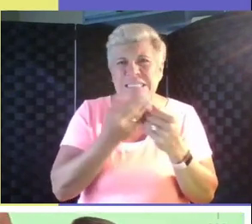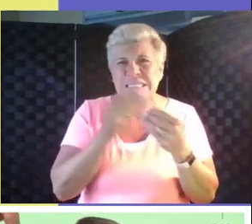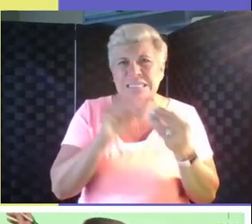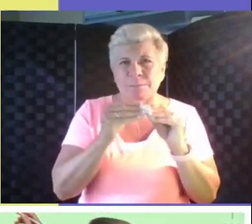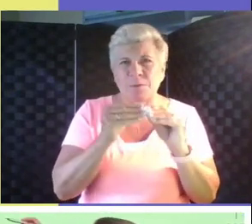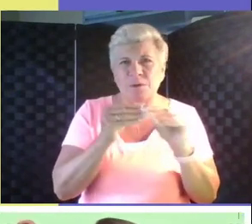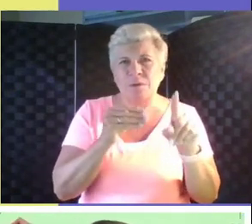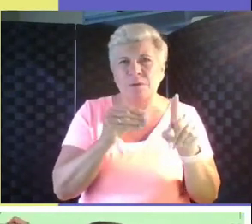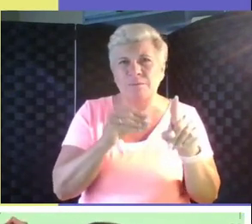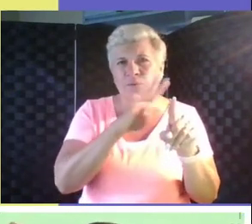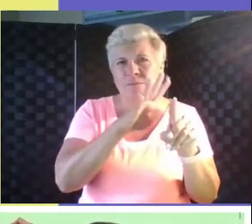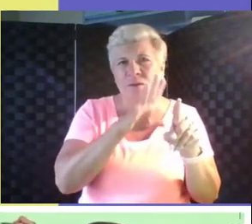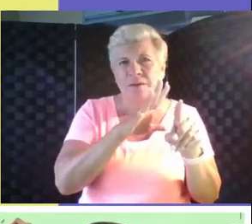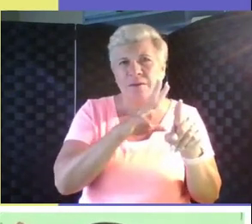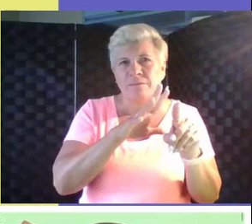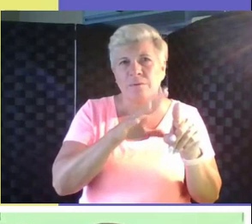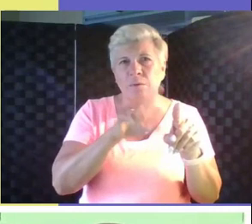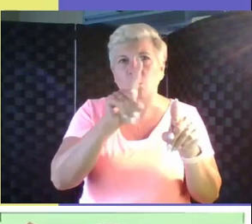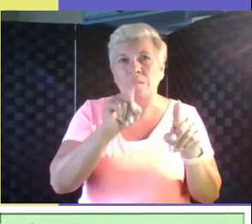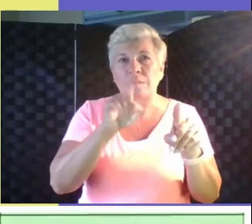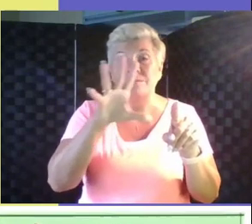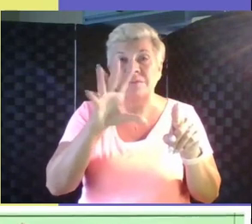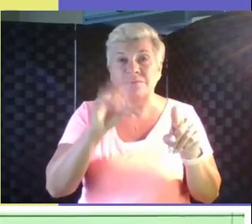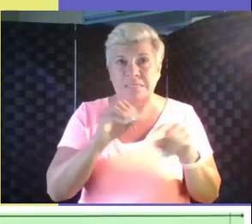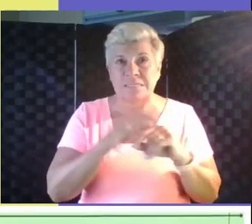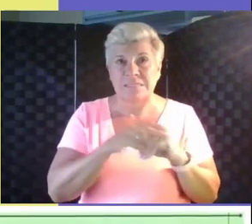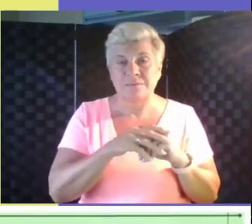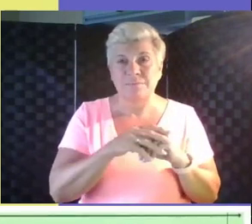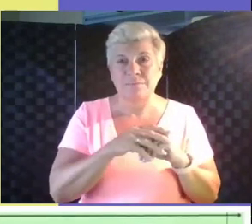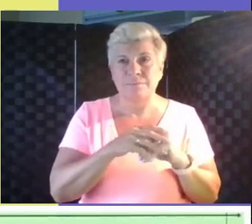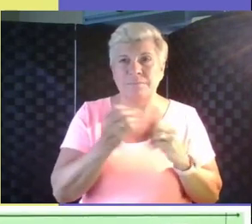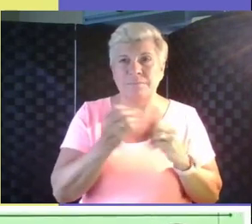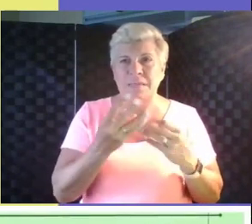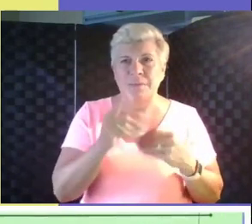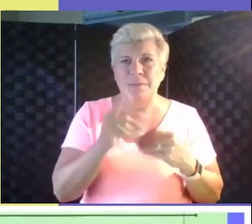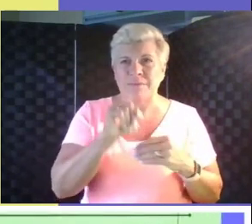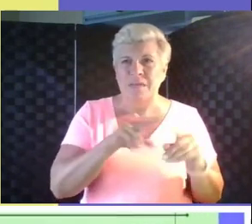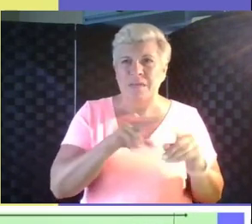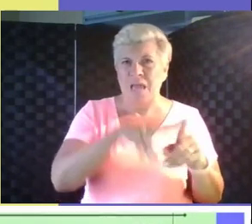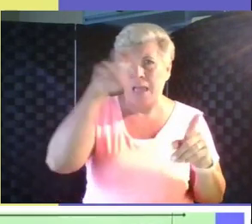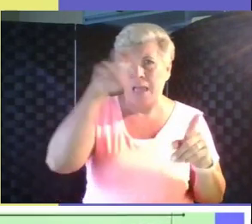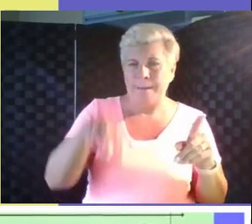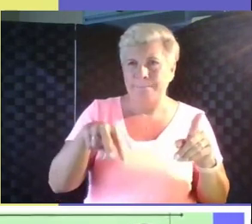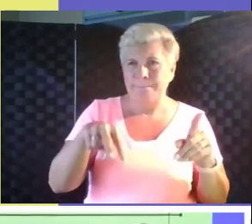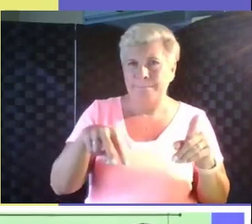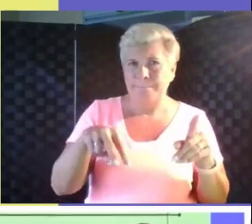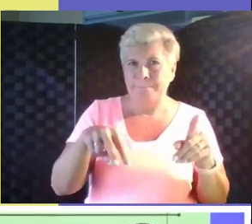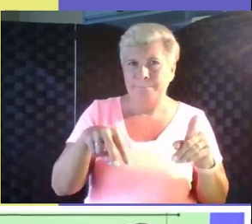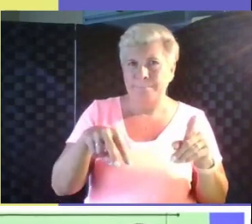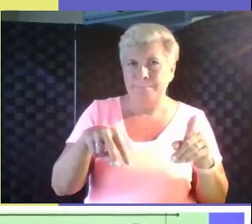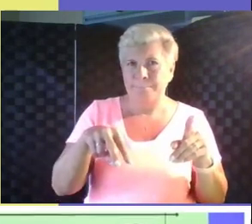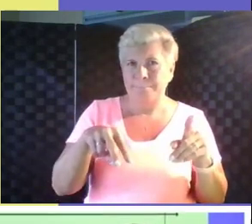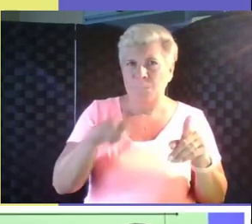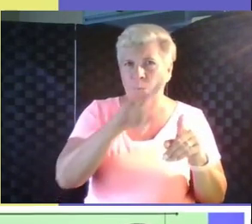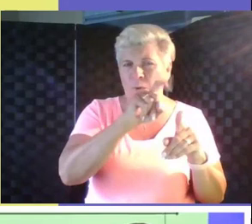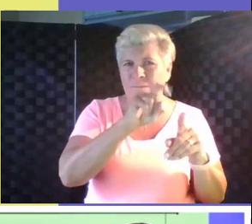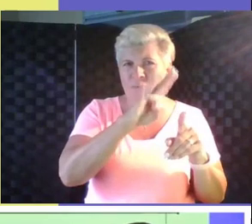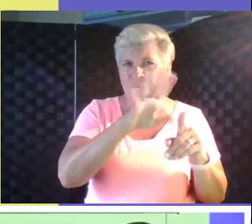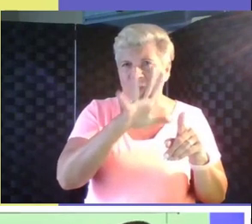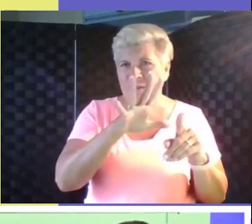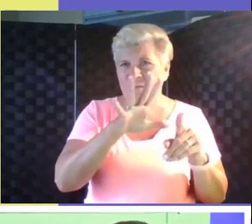know is 150. How many did I have to hop to get from 145